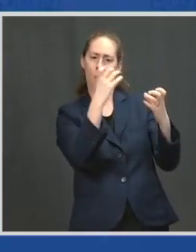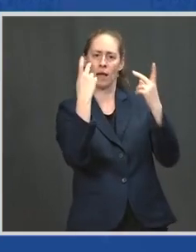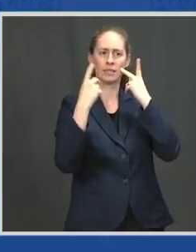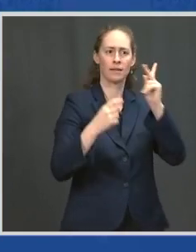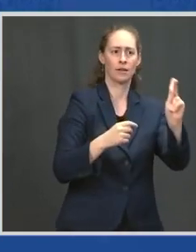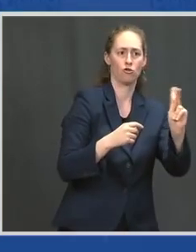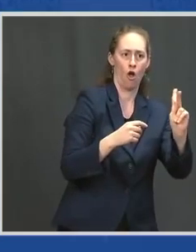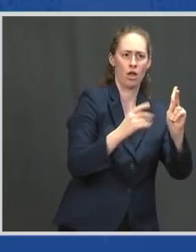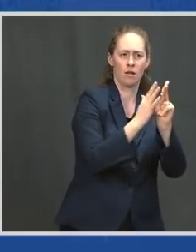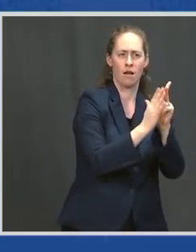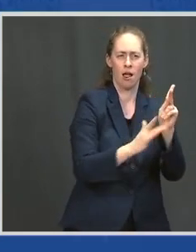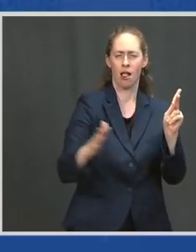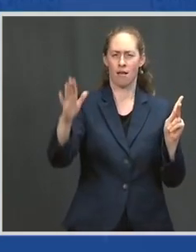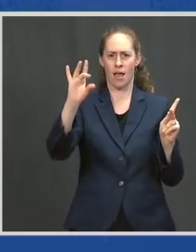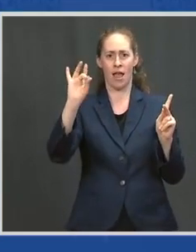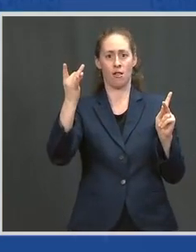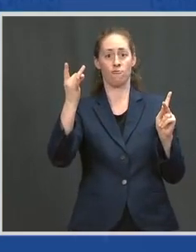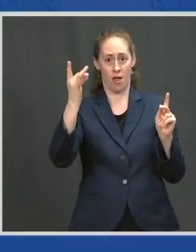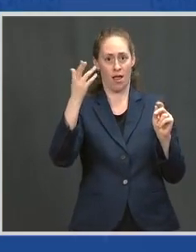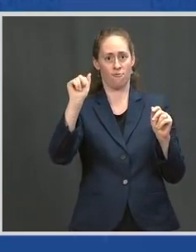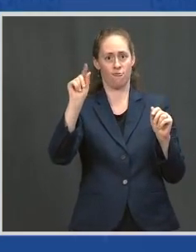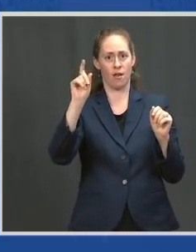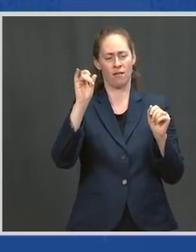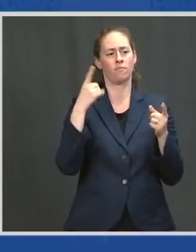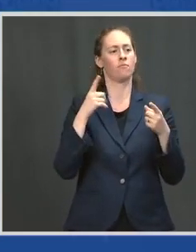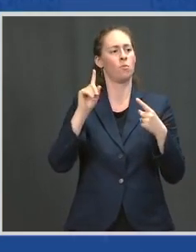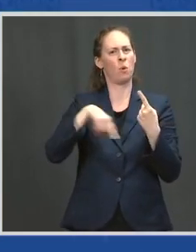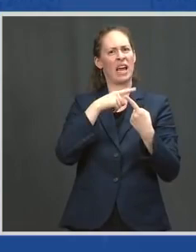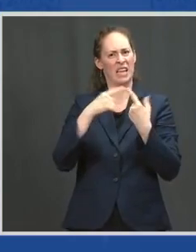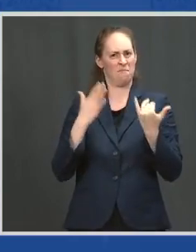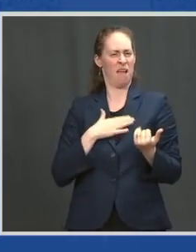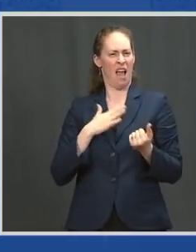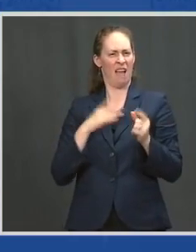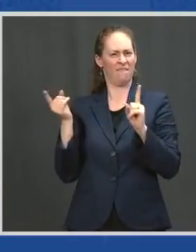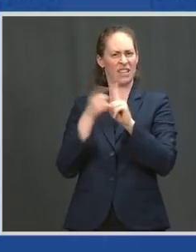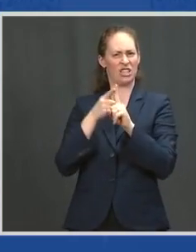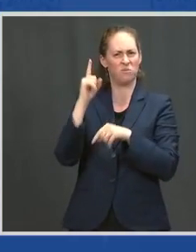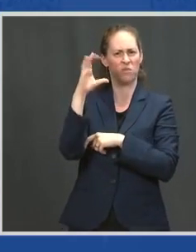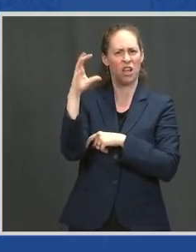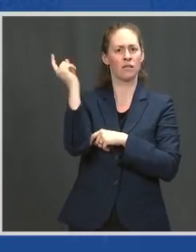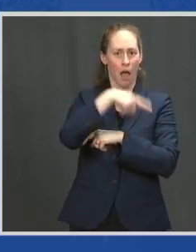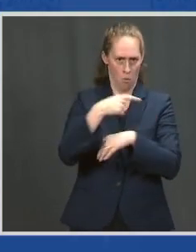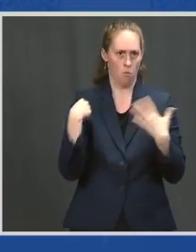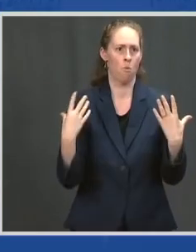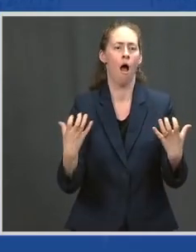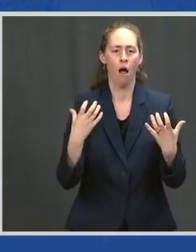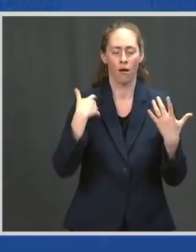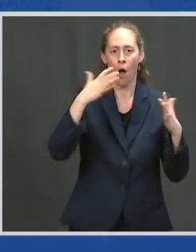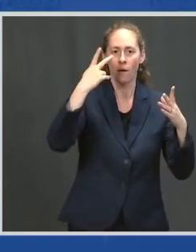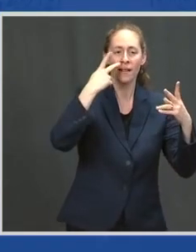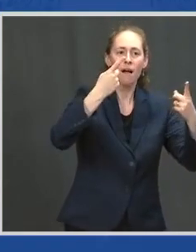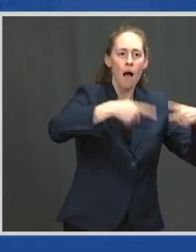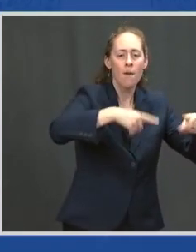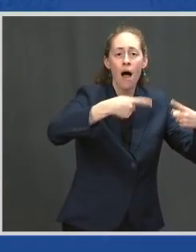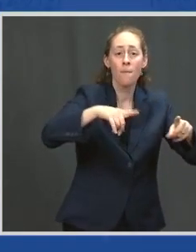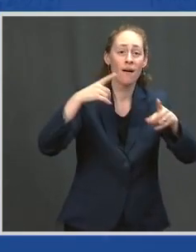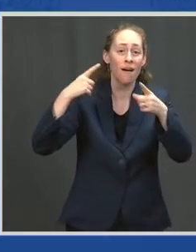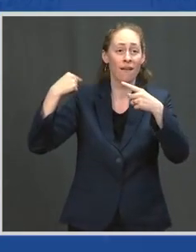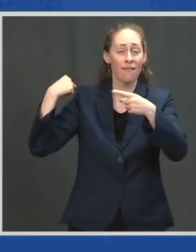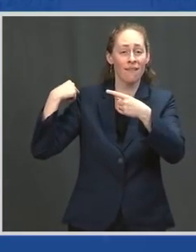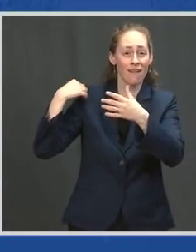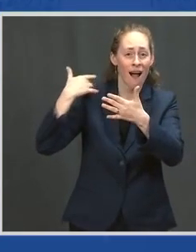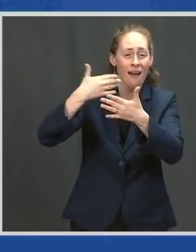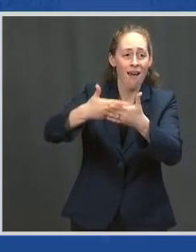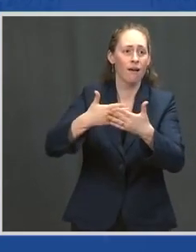because there's so much that happens when they don't have the certitude and the companionship and